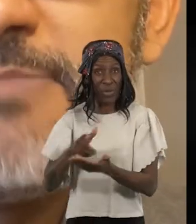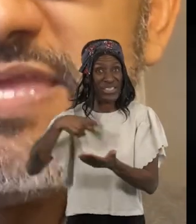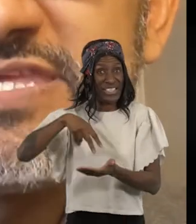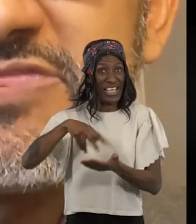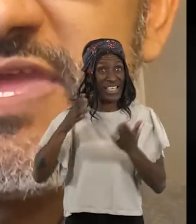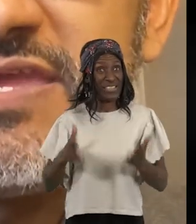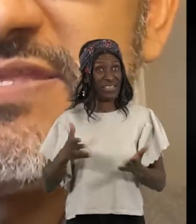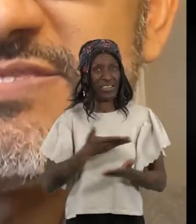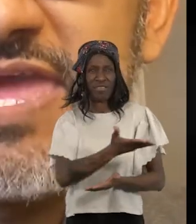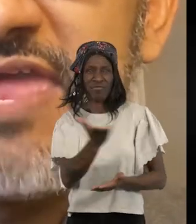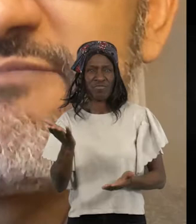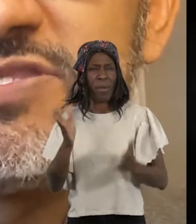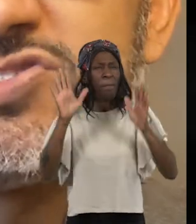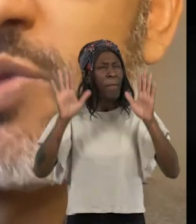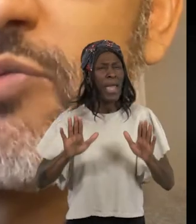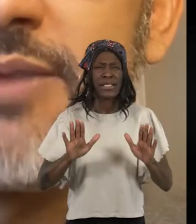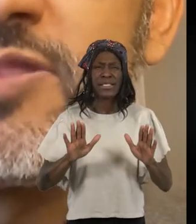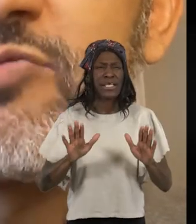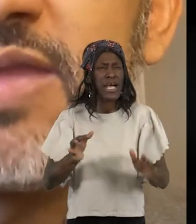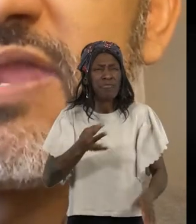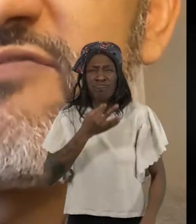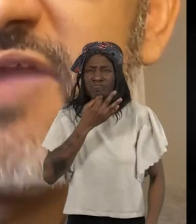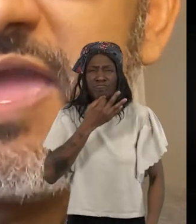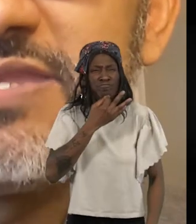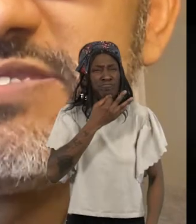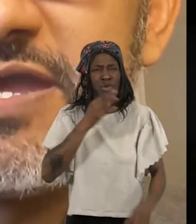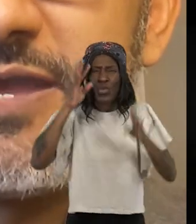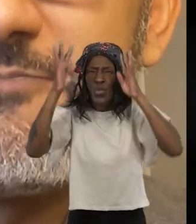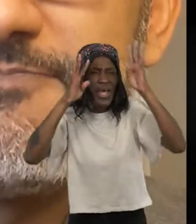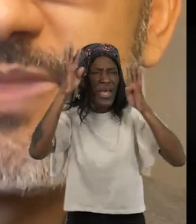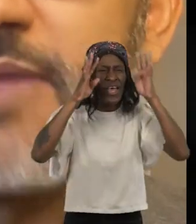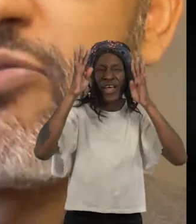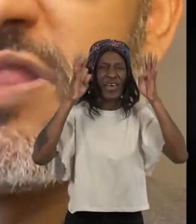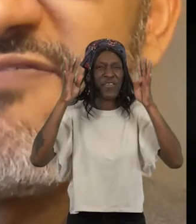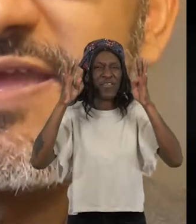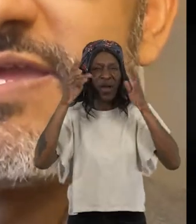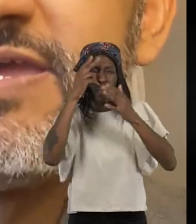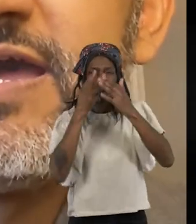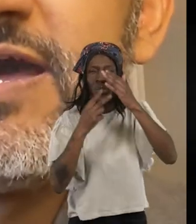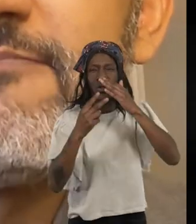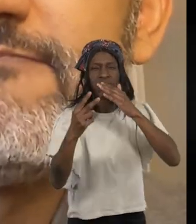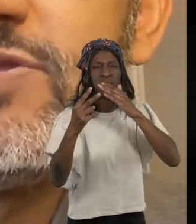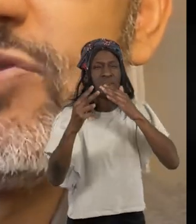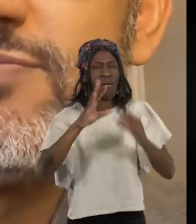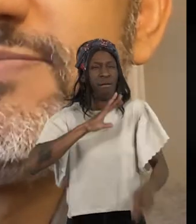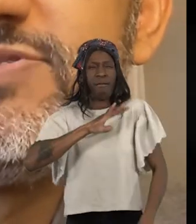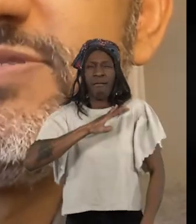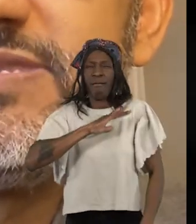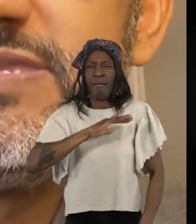some amazing things and have been so incredibly creative and prolific,